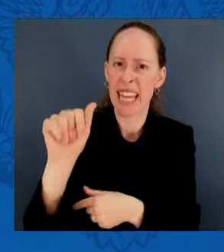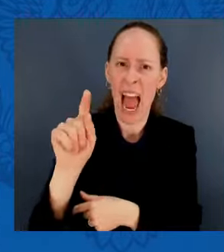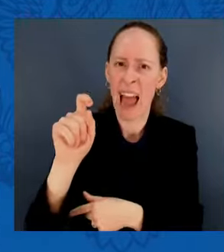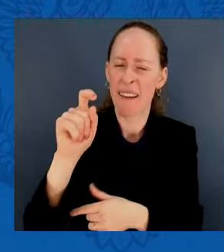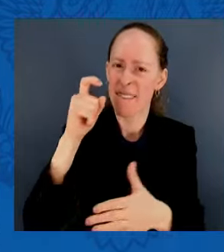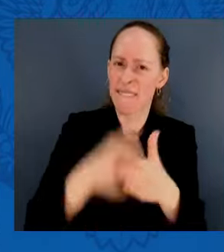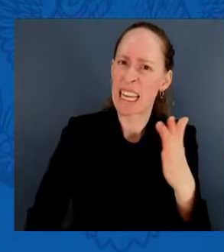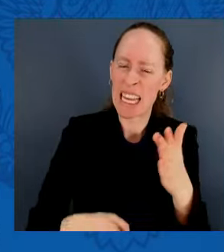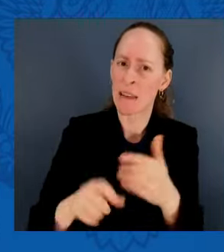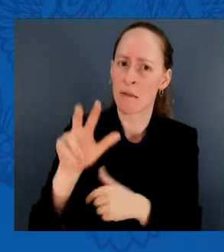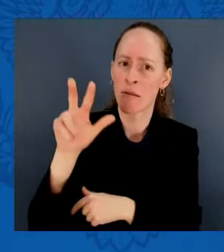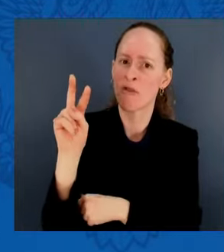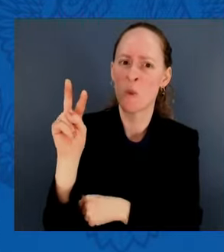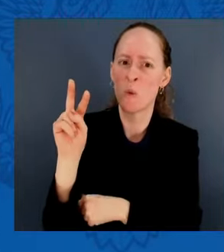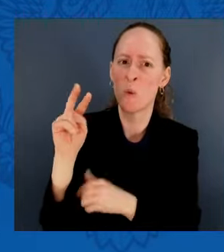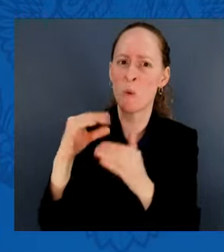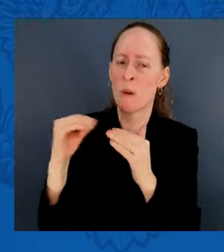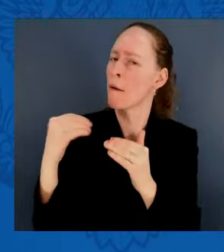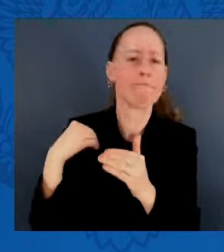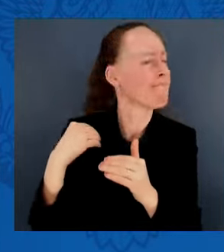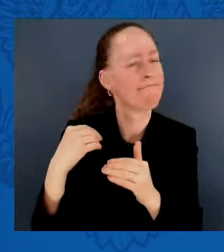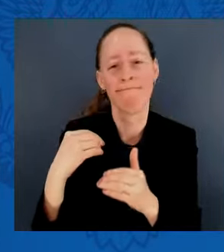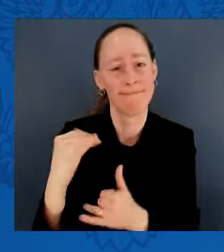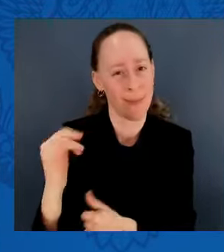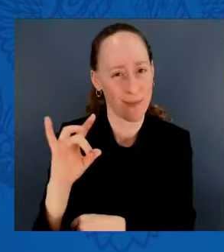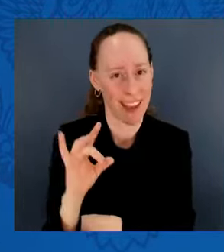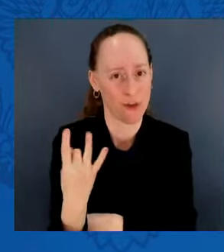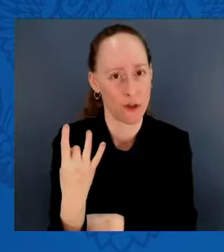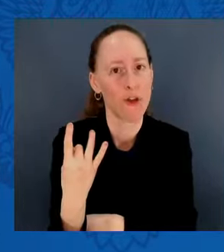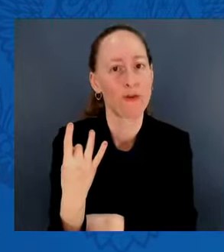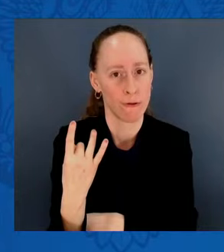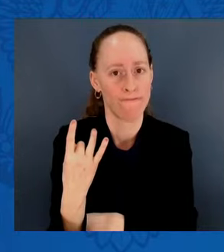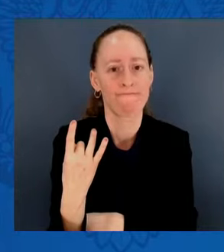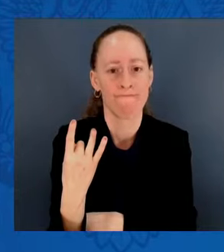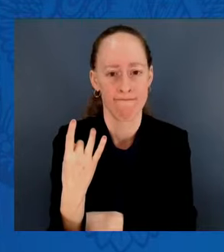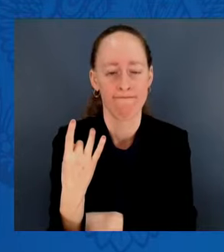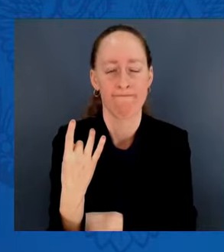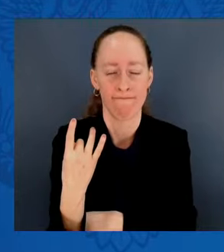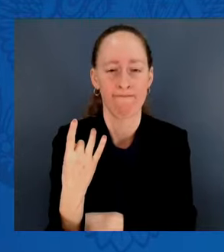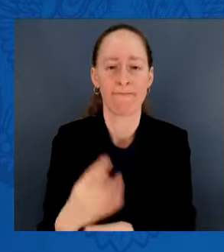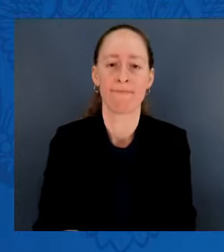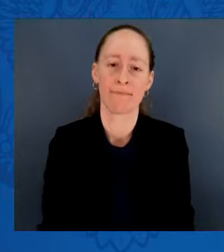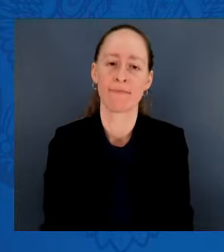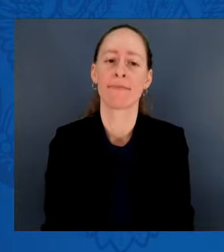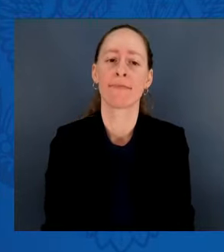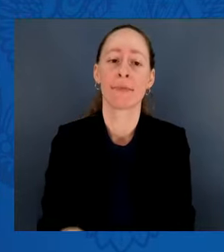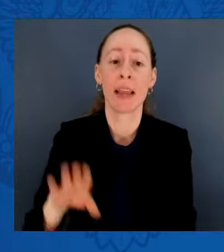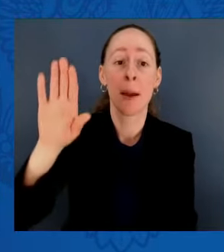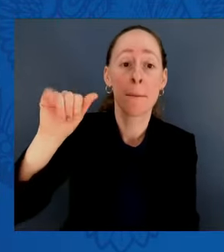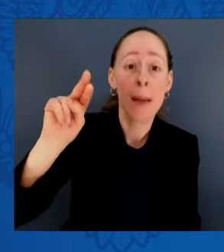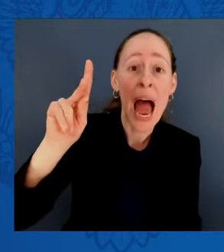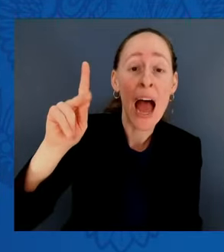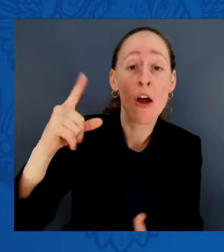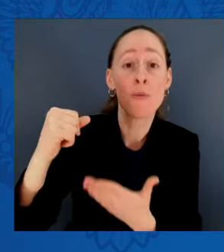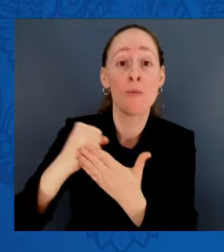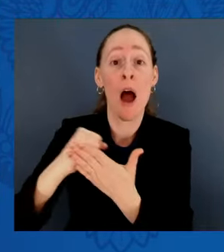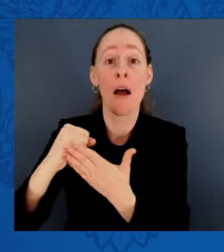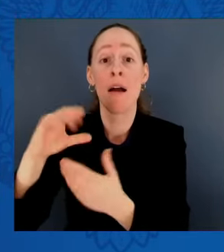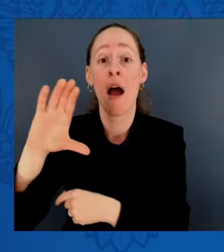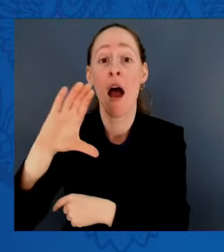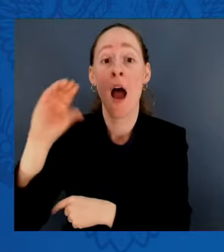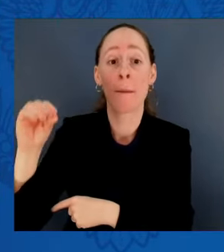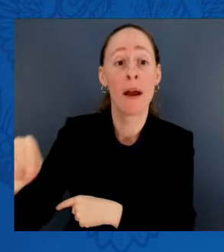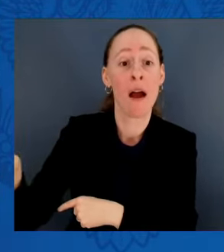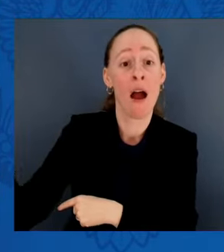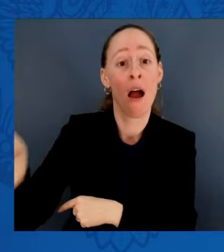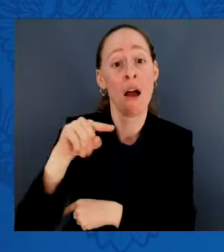Banks and credit card companies are allowed to charge what it costs them to instigate